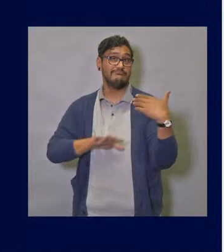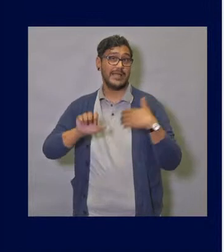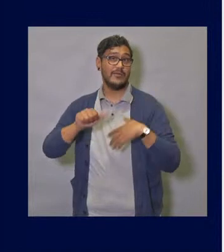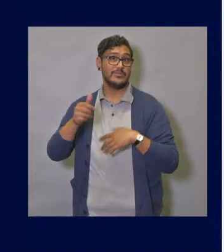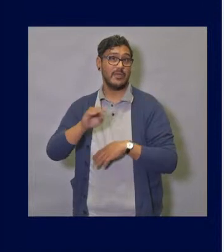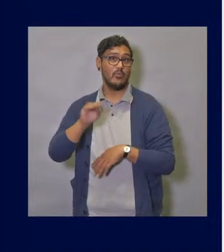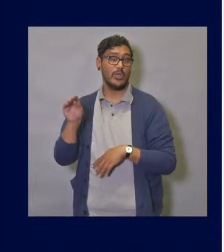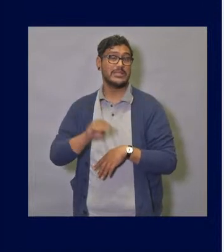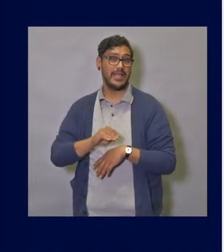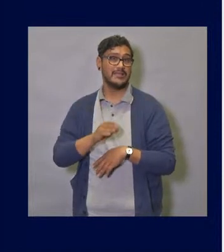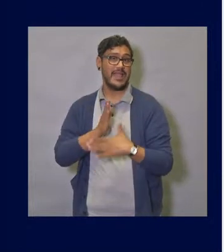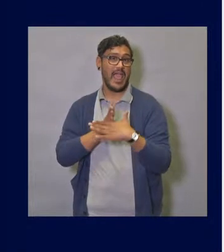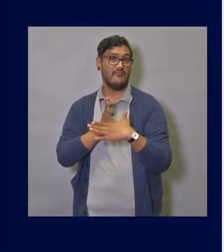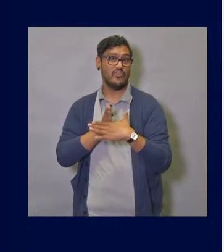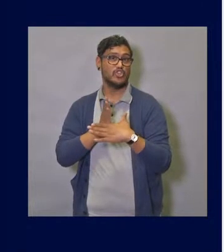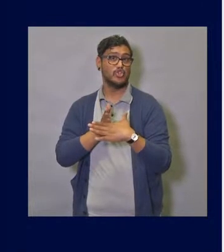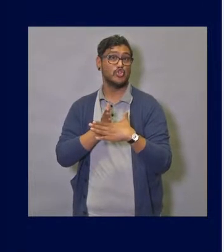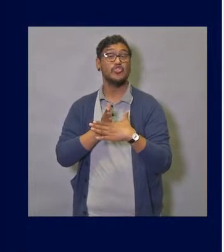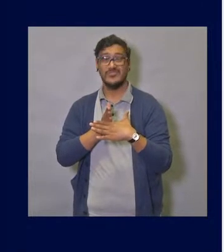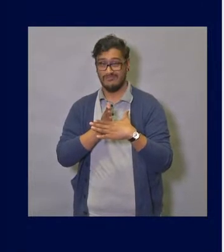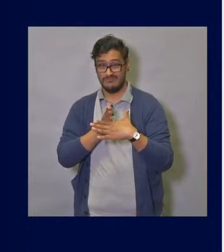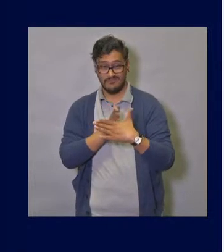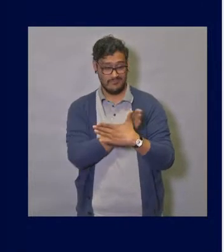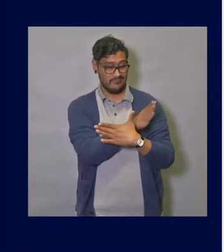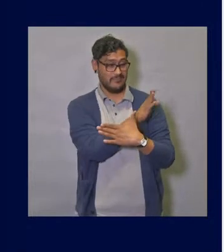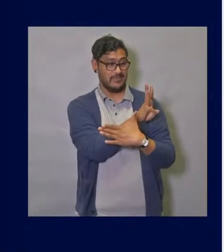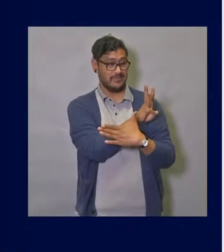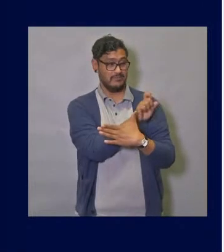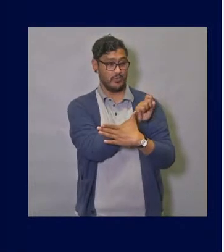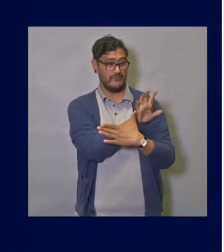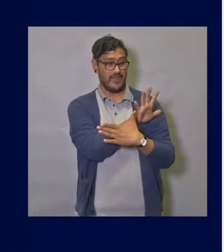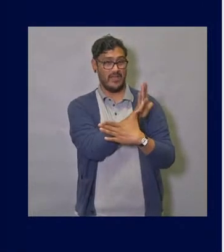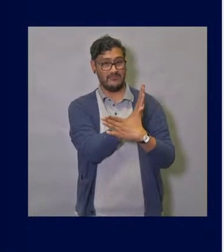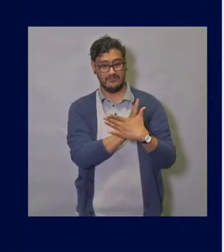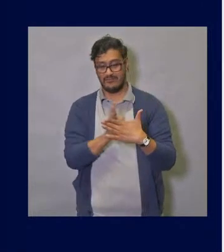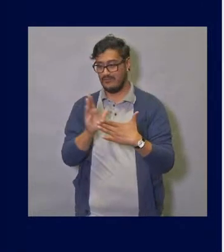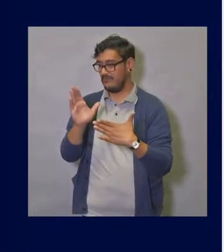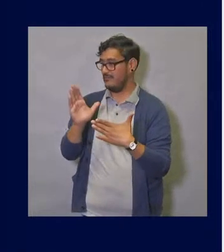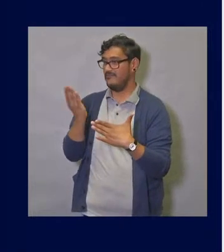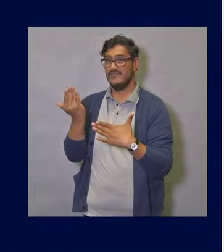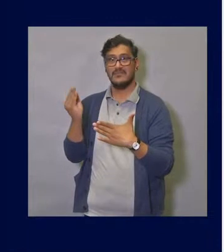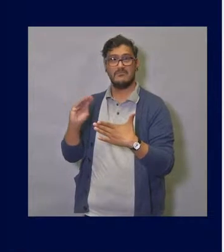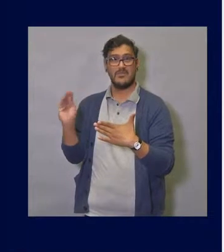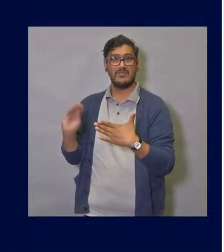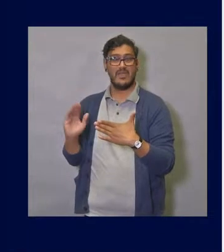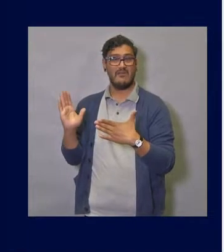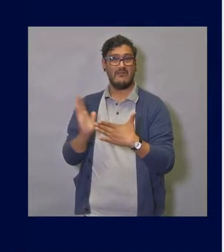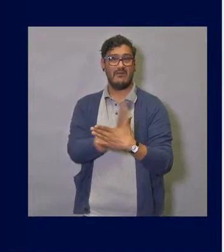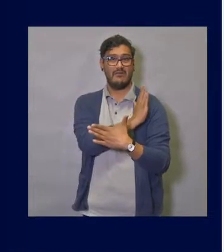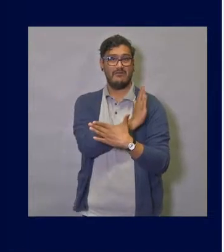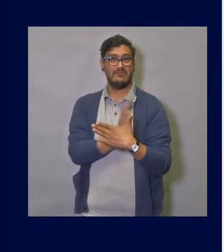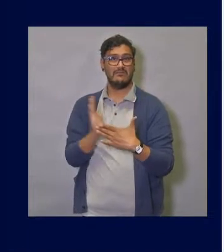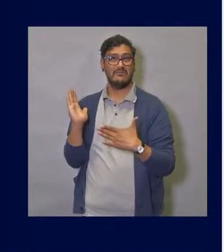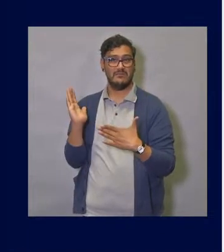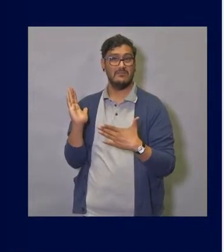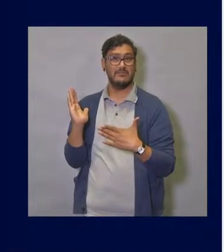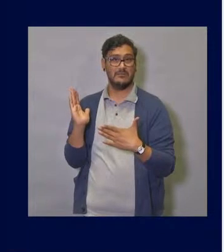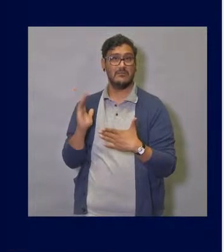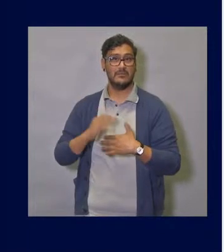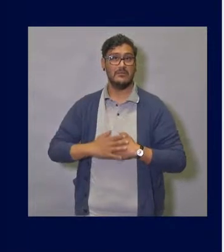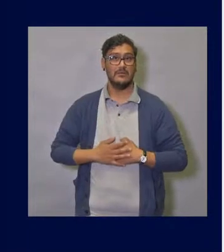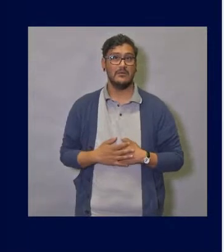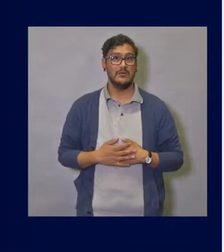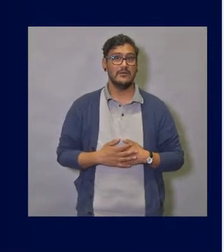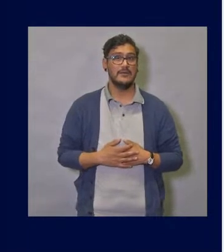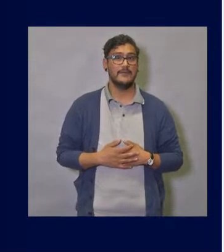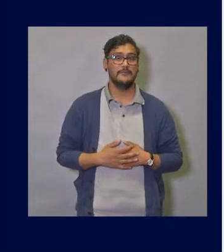10%, with a range from about 6.5% to about 15%. Next slide. When